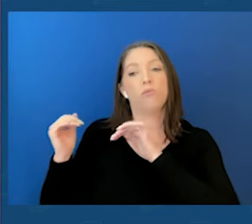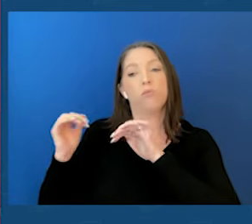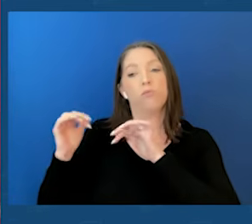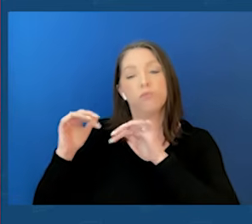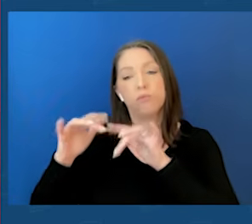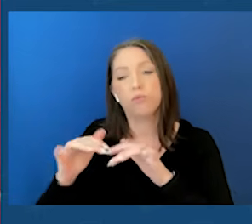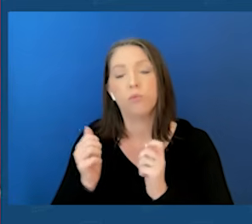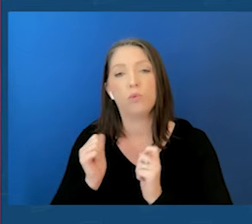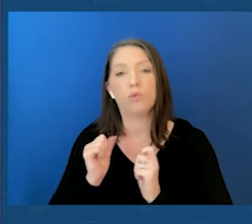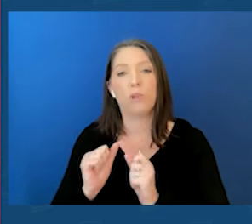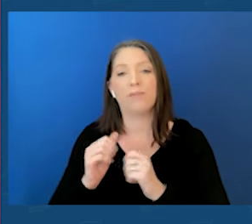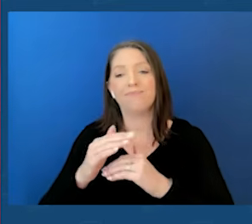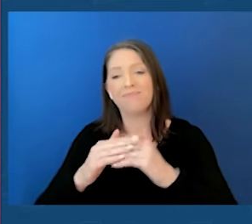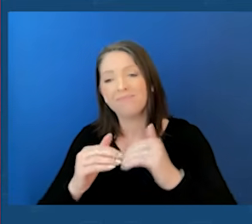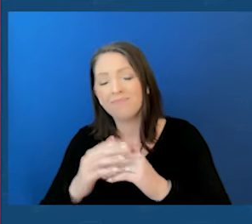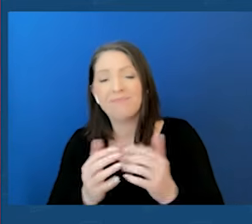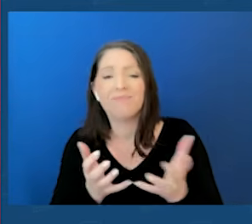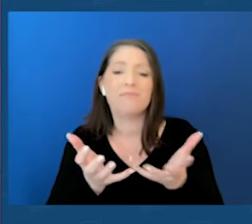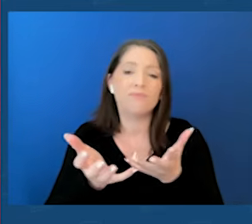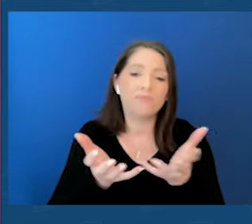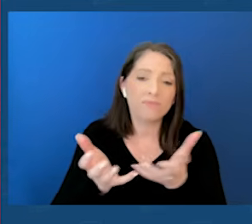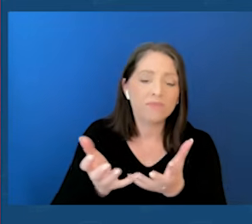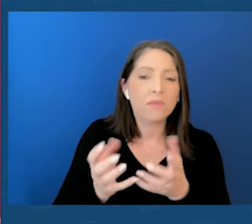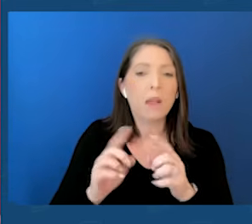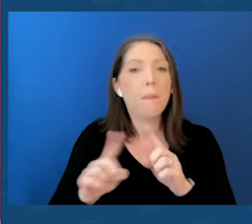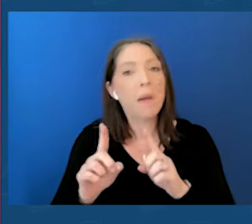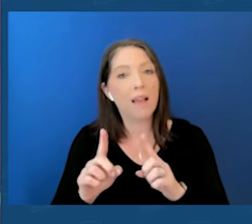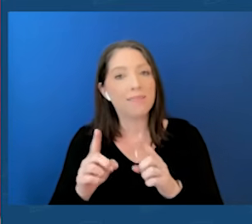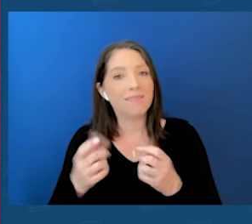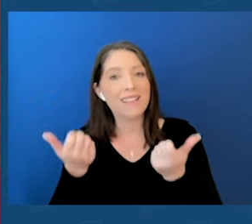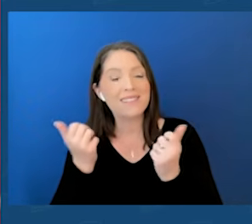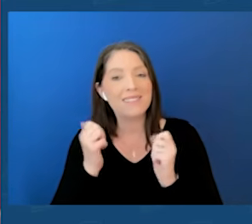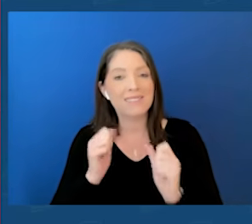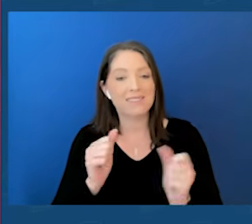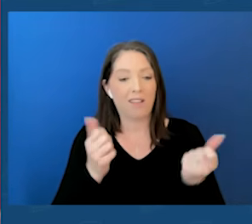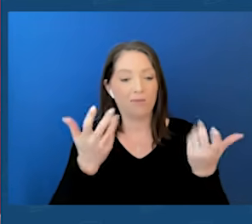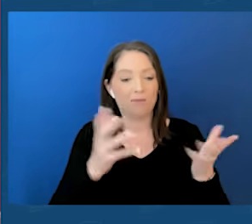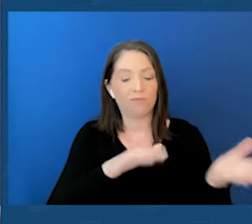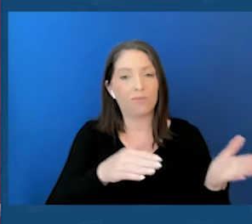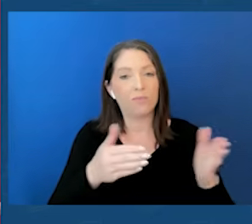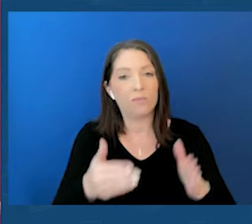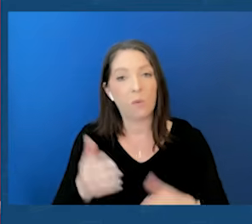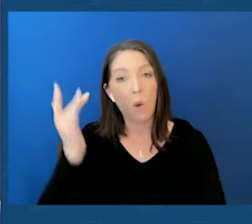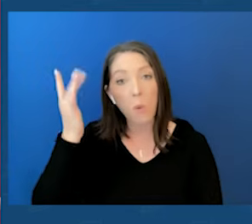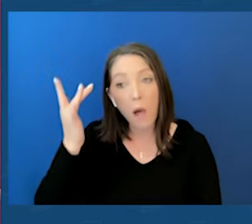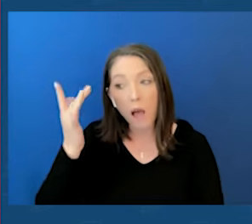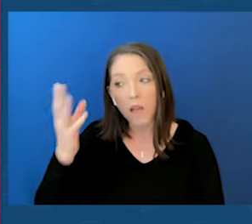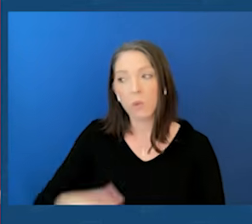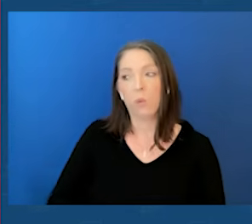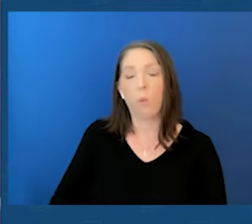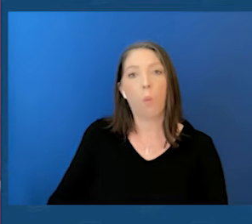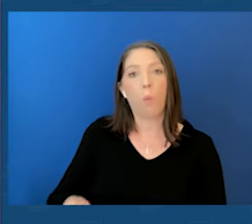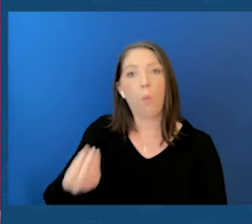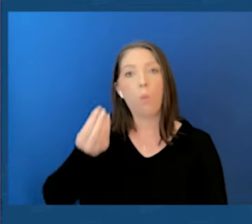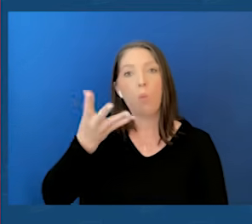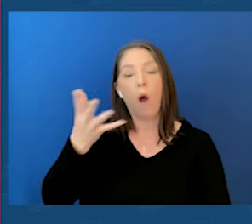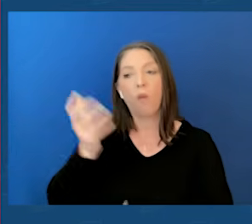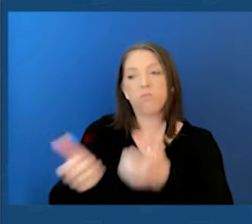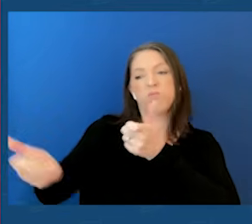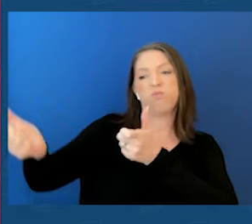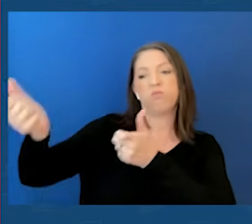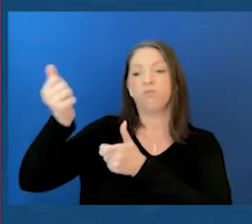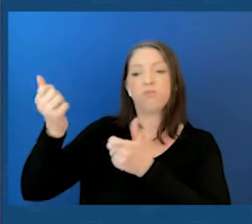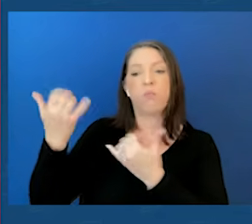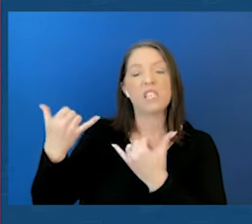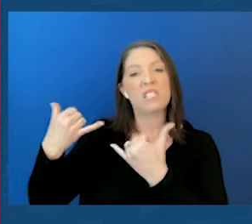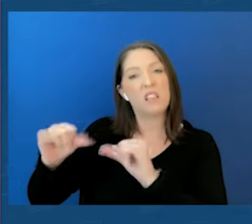But that empty chair still exists because of white supremacism is alive and well in this country. And we must be the ones who call it